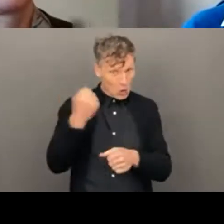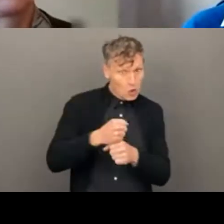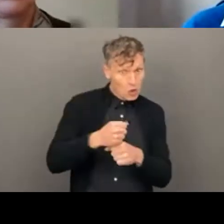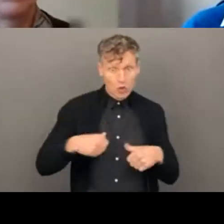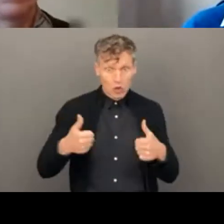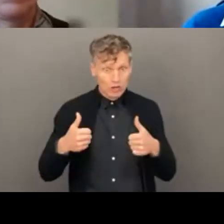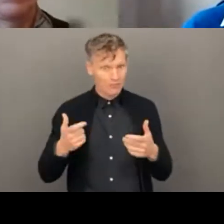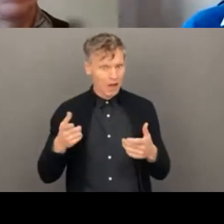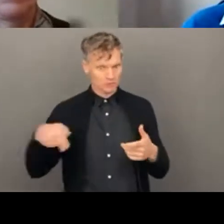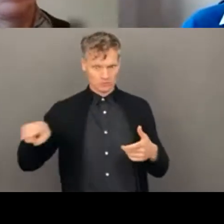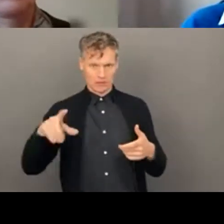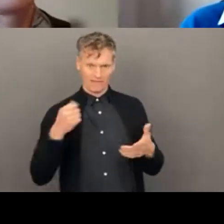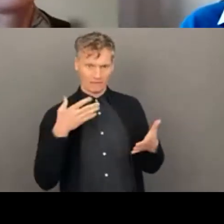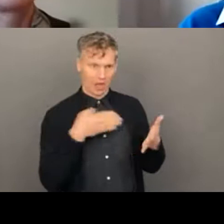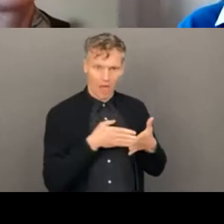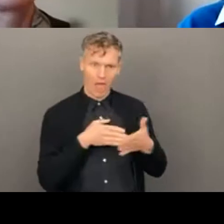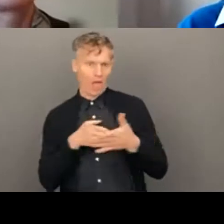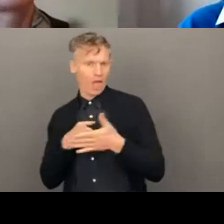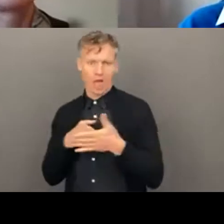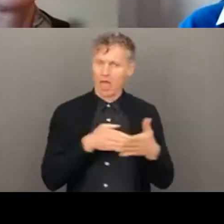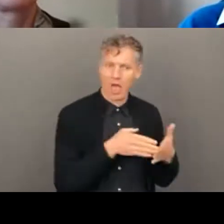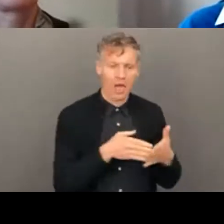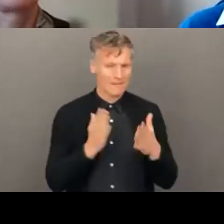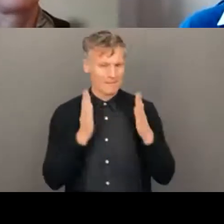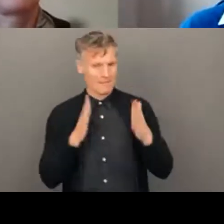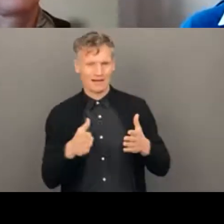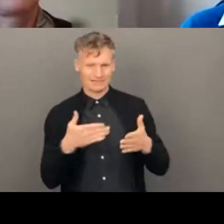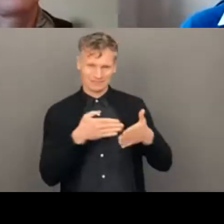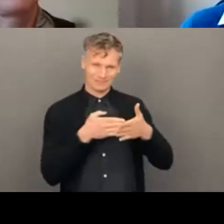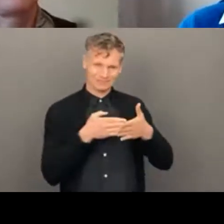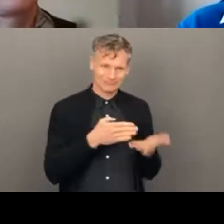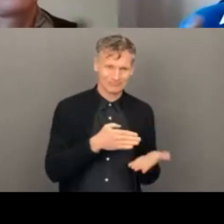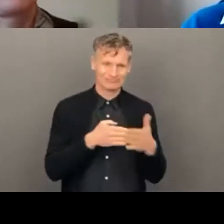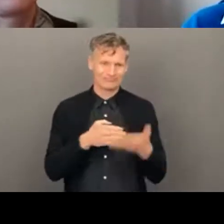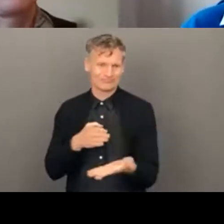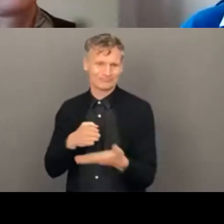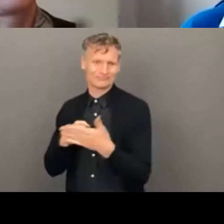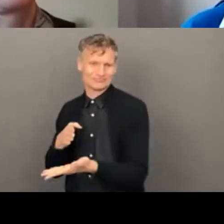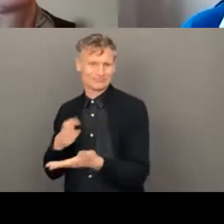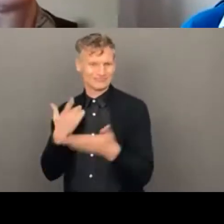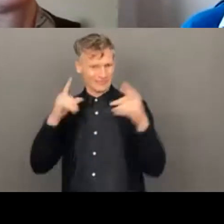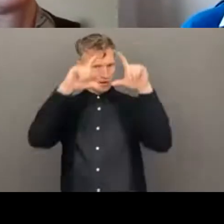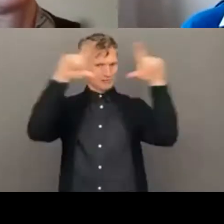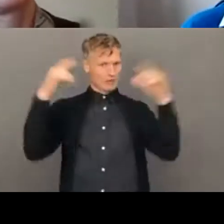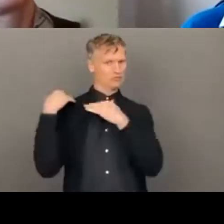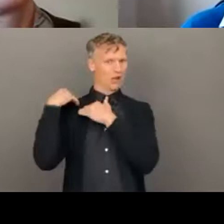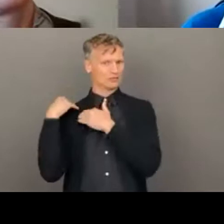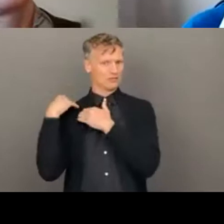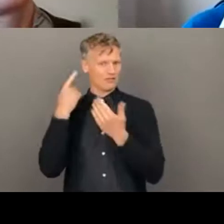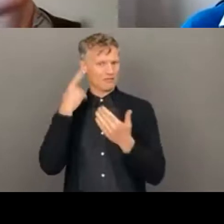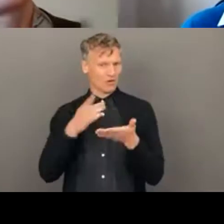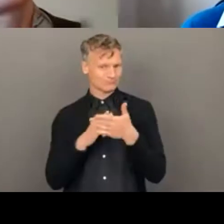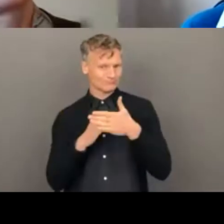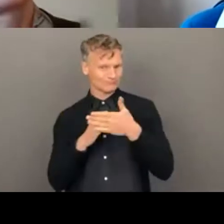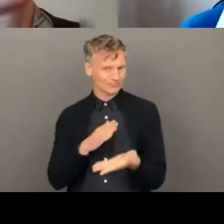with disabilities have faced, and that requires a conscious strategy from the organization to ensure those barriers are